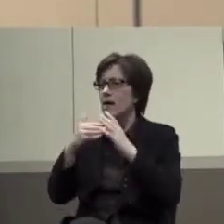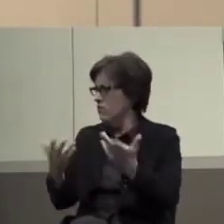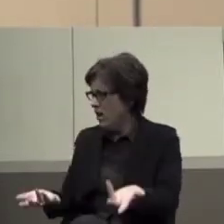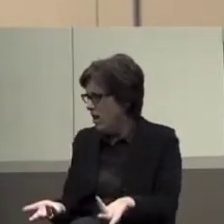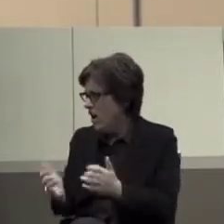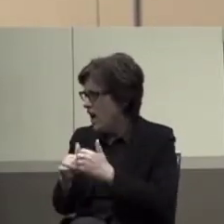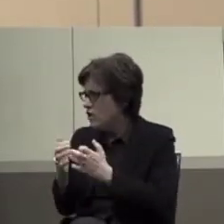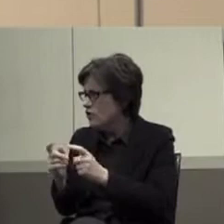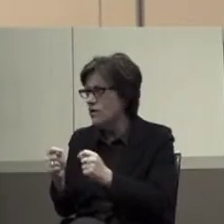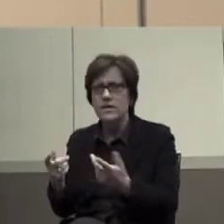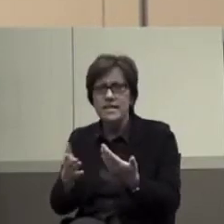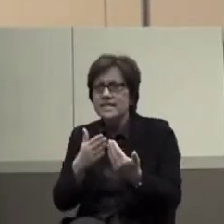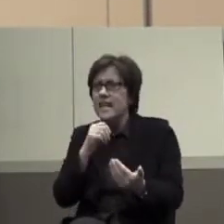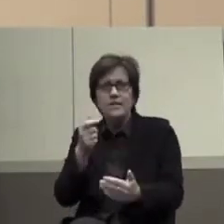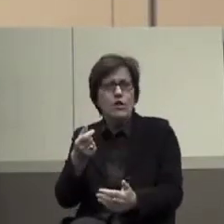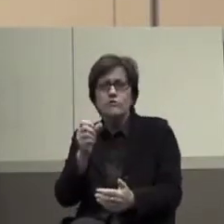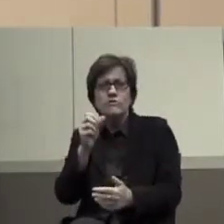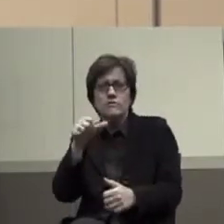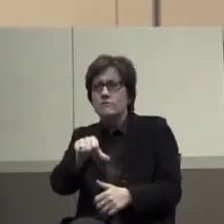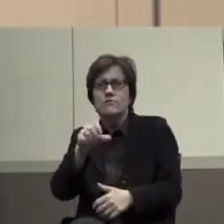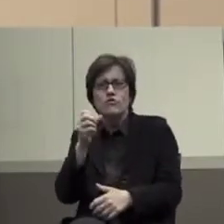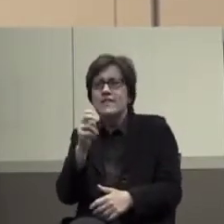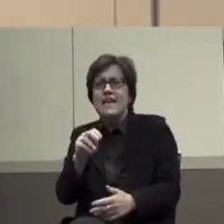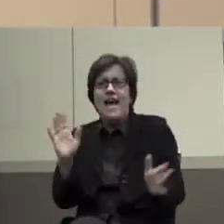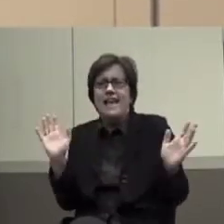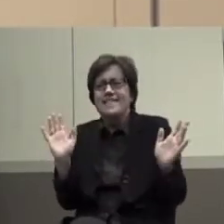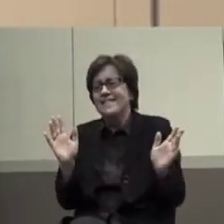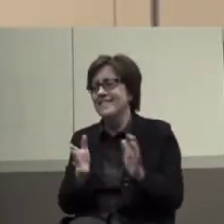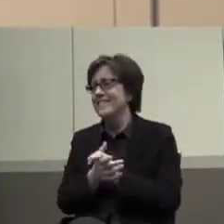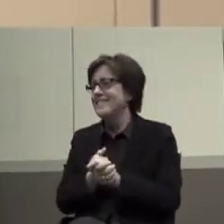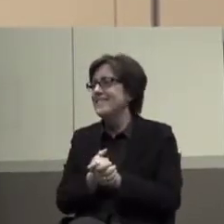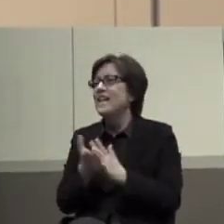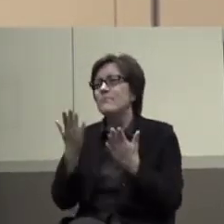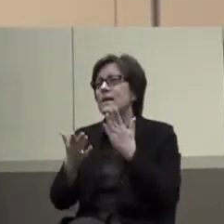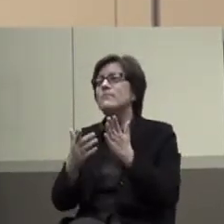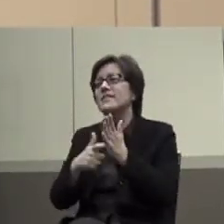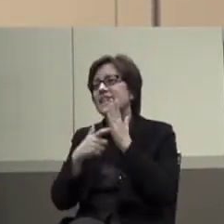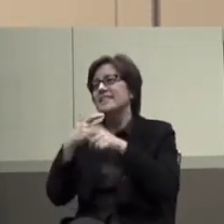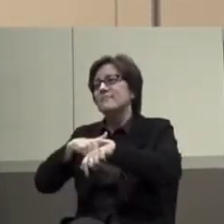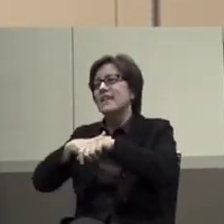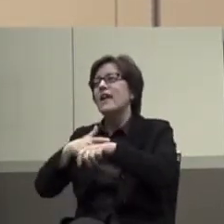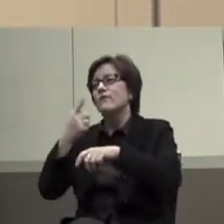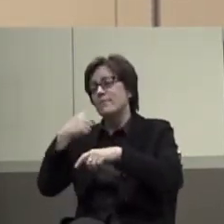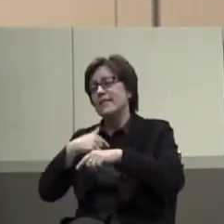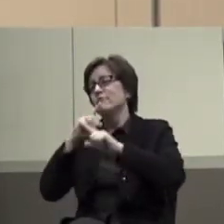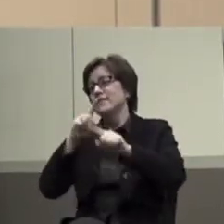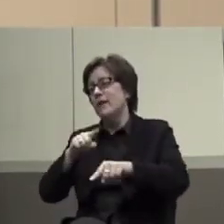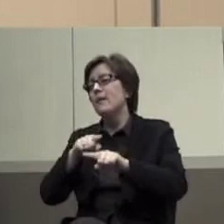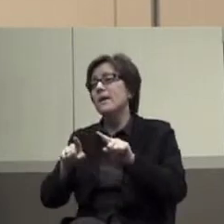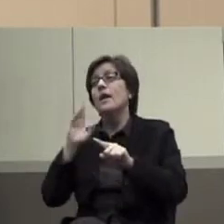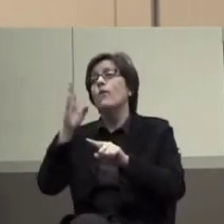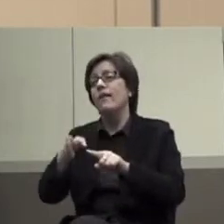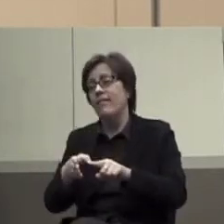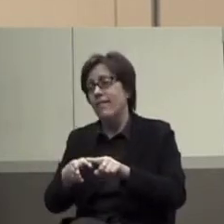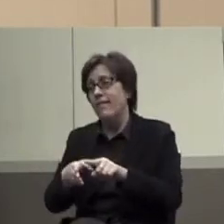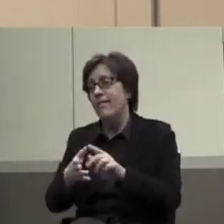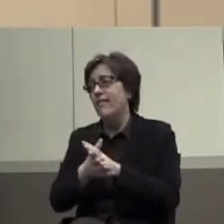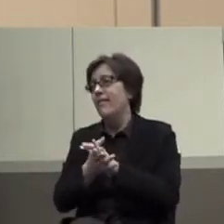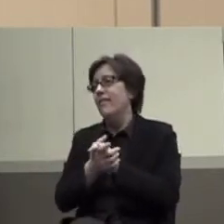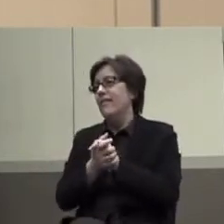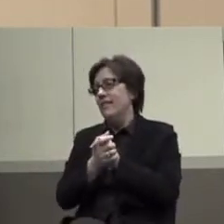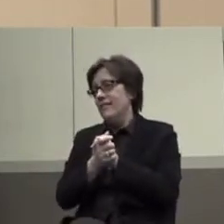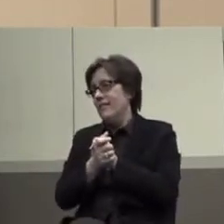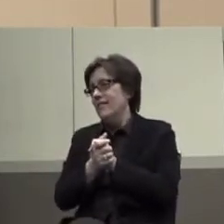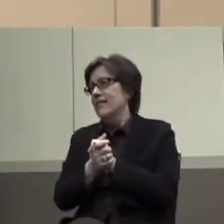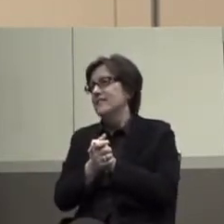impairment. But think about these kind of situations. Again, you've got my email. If there are questions, comments, concerns, things come